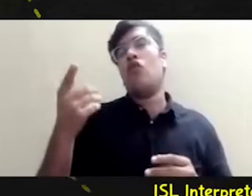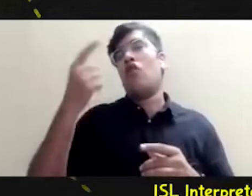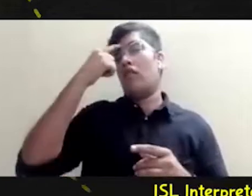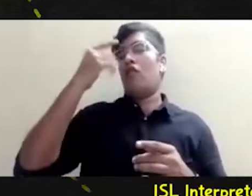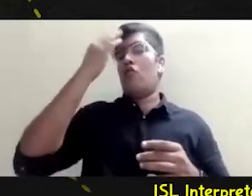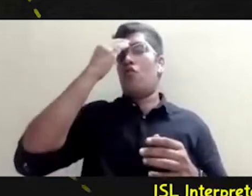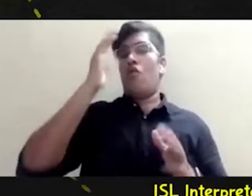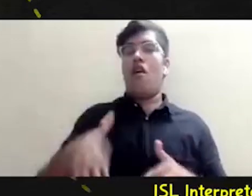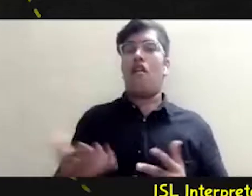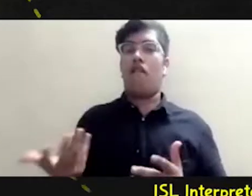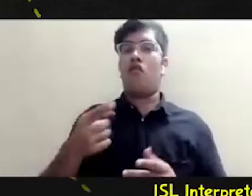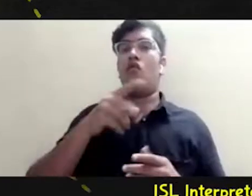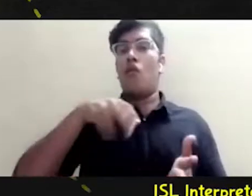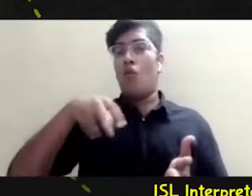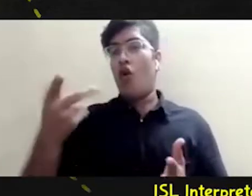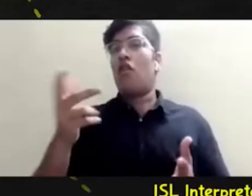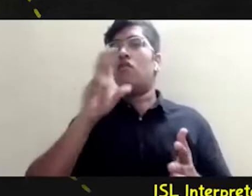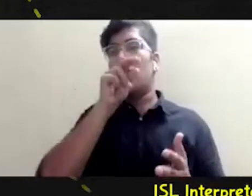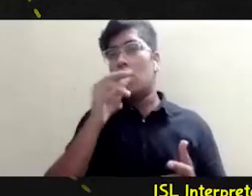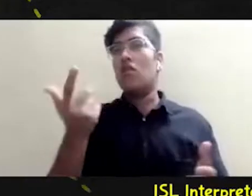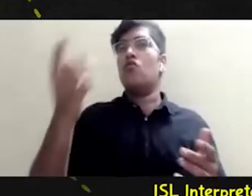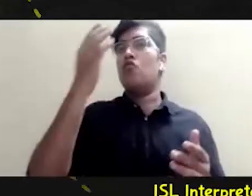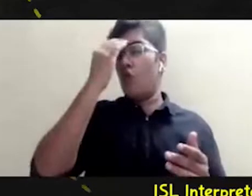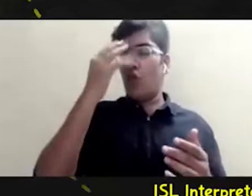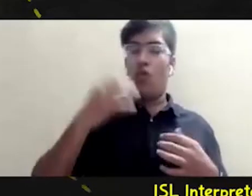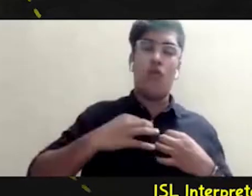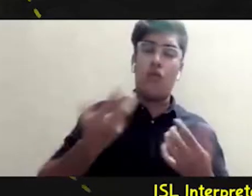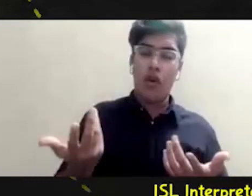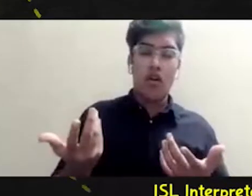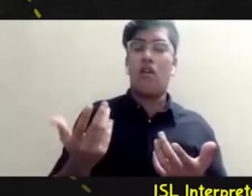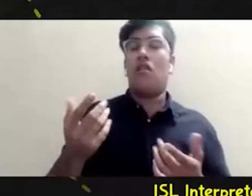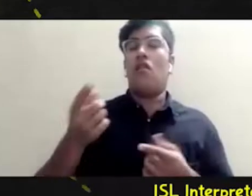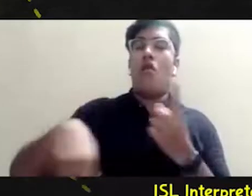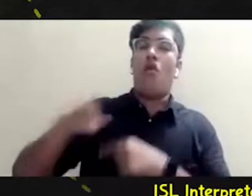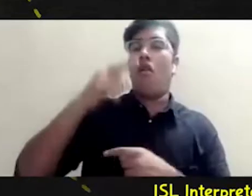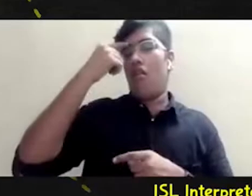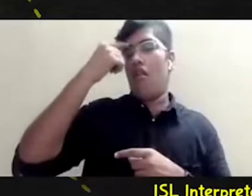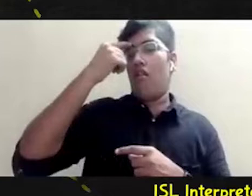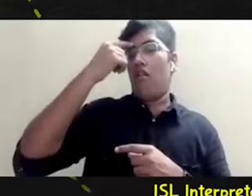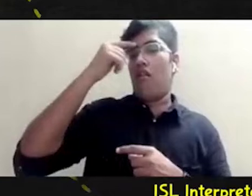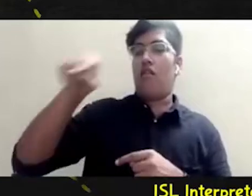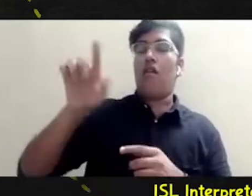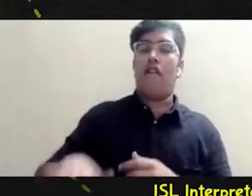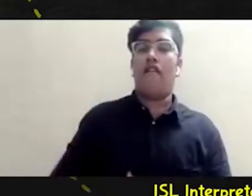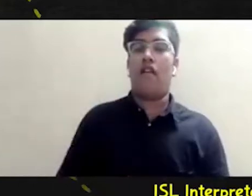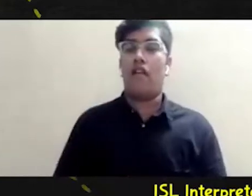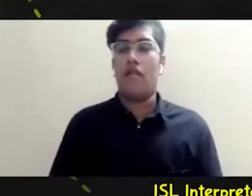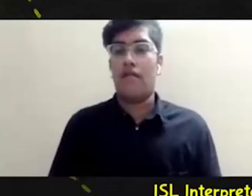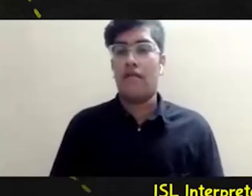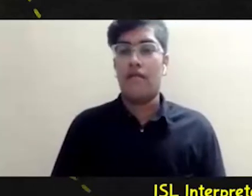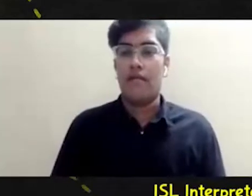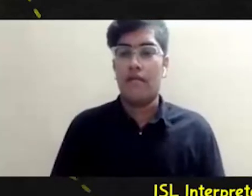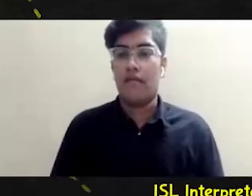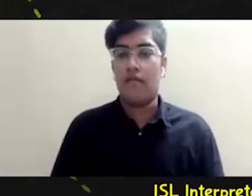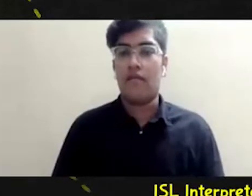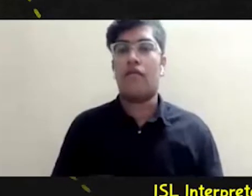you walk, talk, or dress, or just about by anything. Unfortunately, this often also turns out to be true for